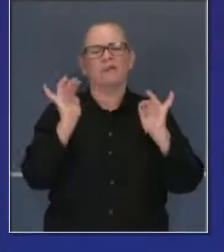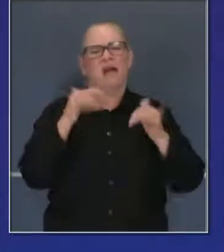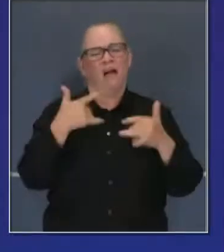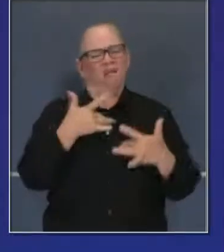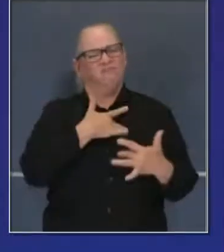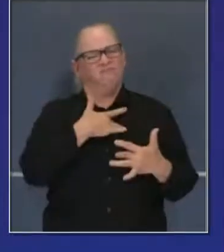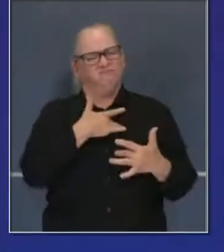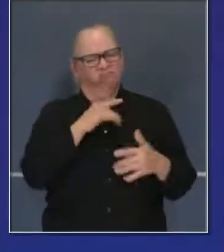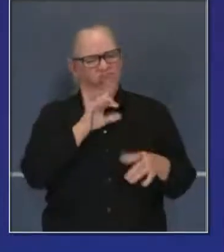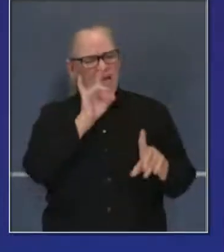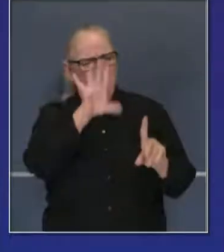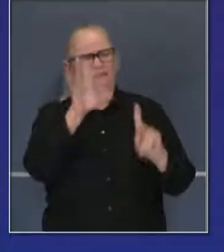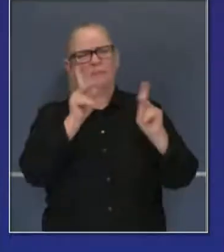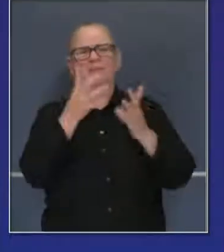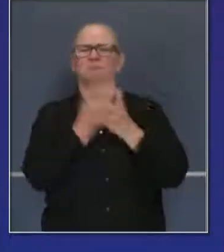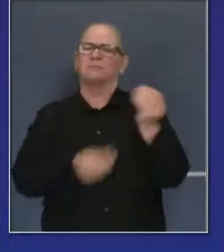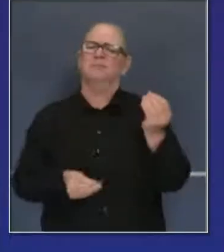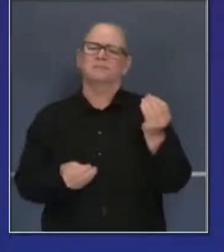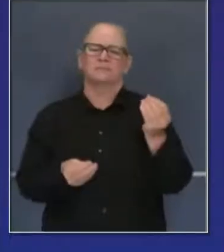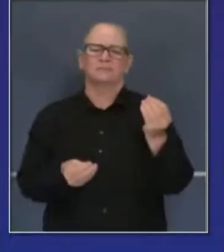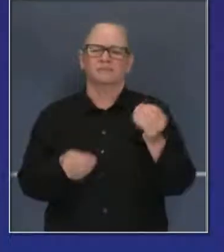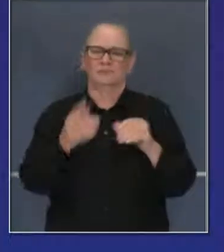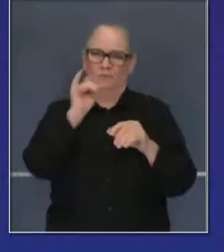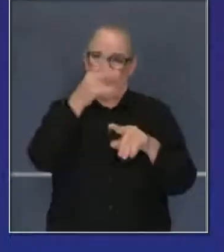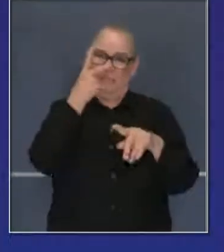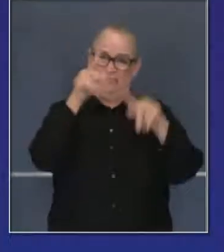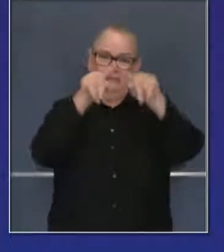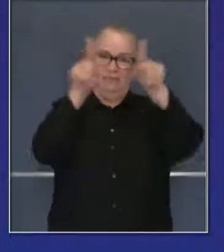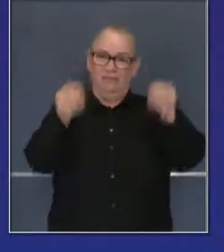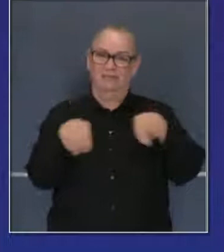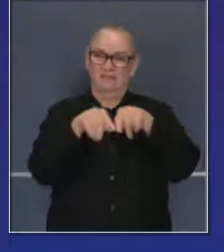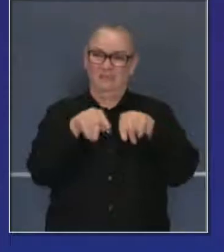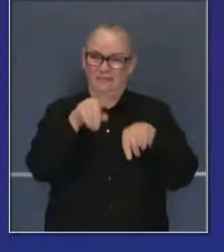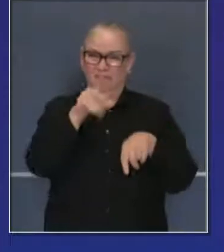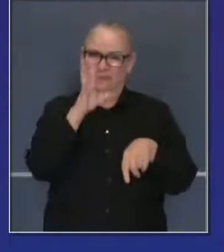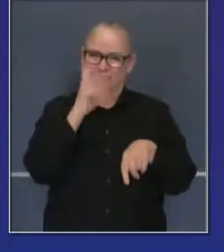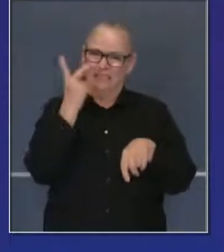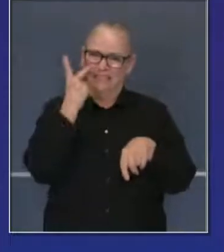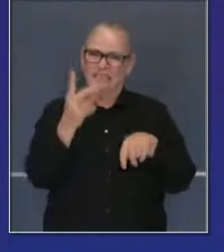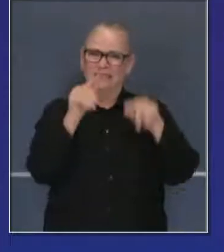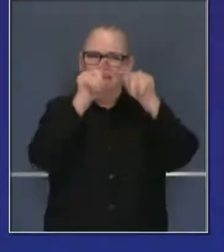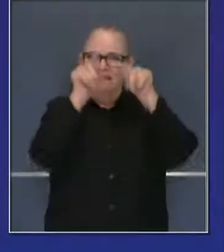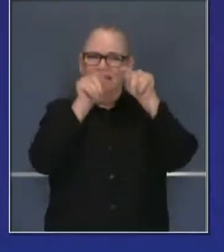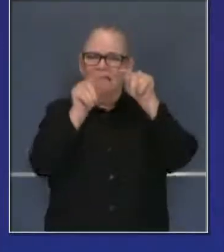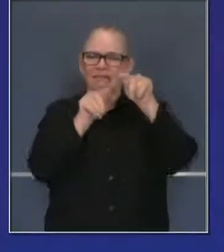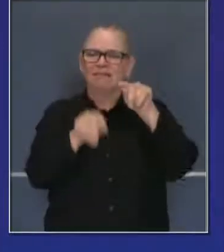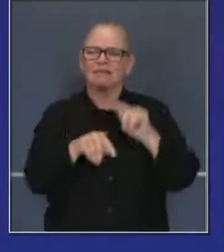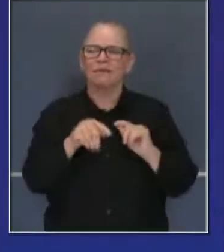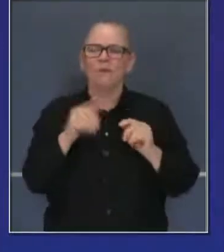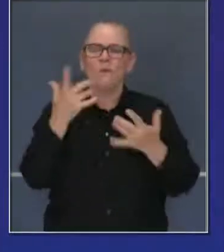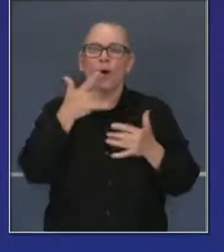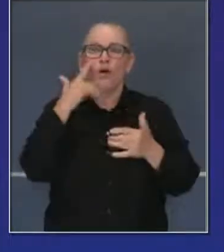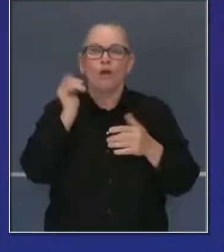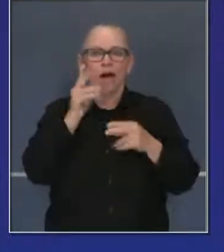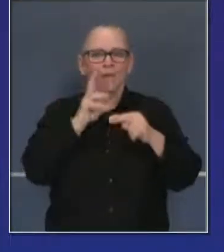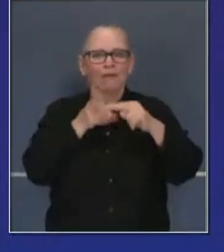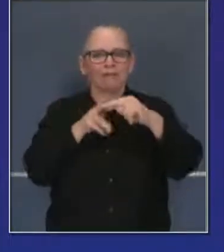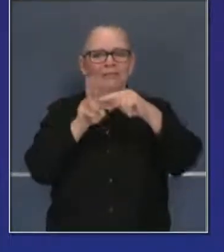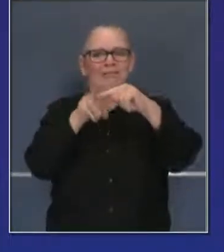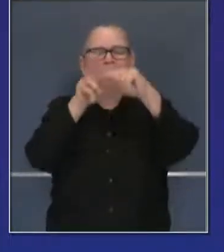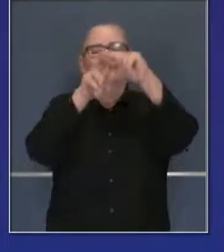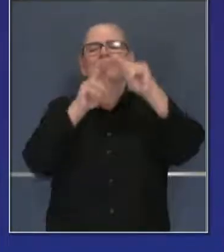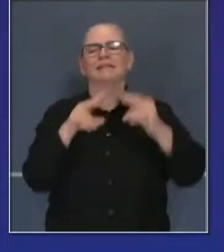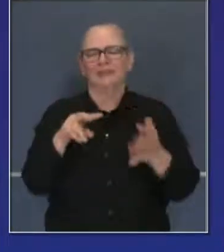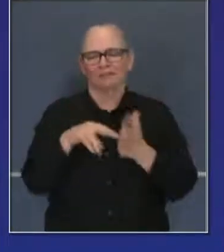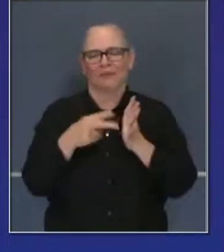challenge that we're facing and the challenges that we will face moving into the future that are going to require us to be more